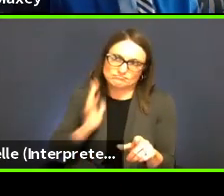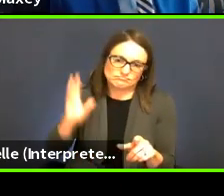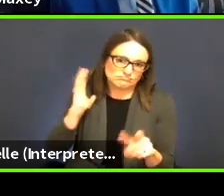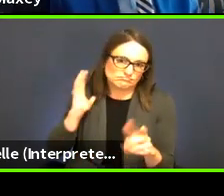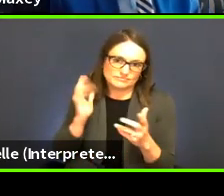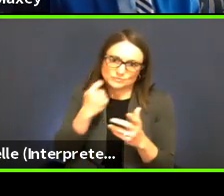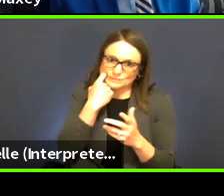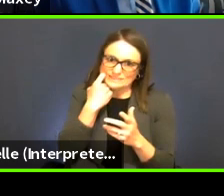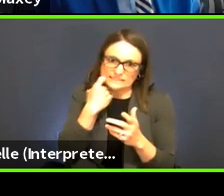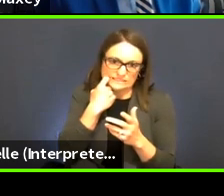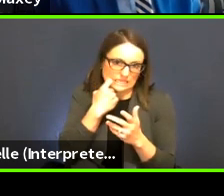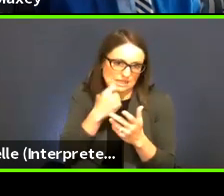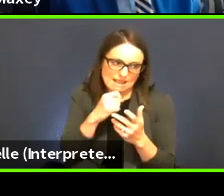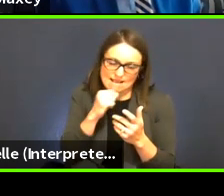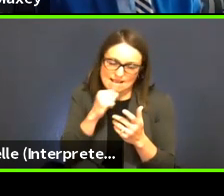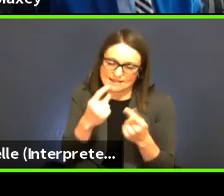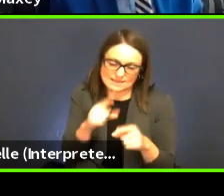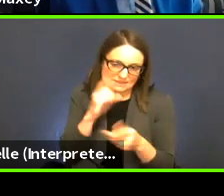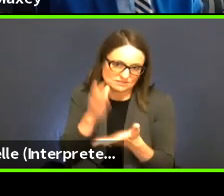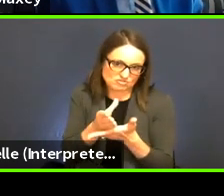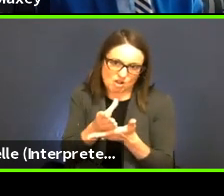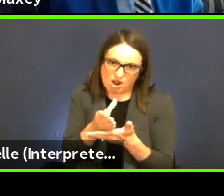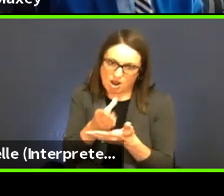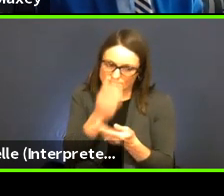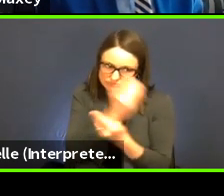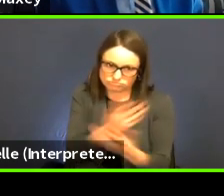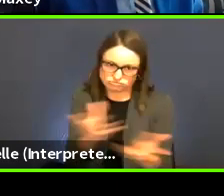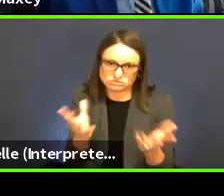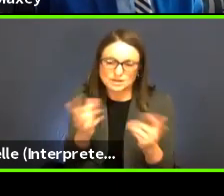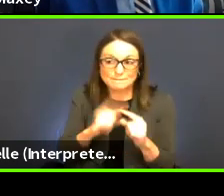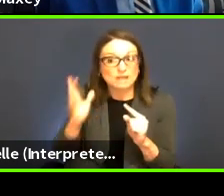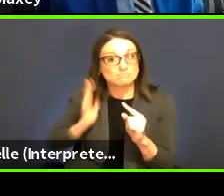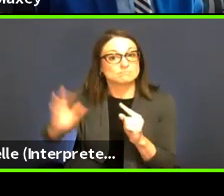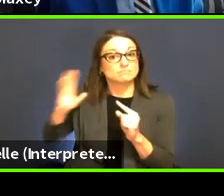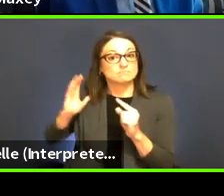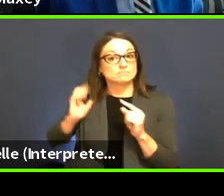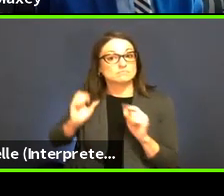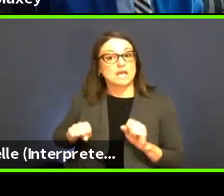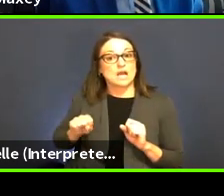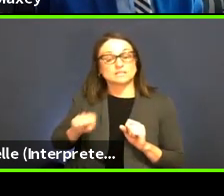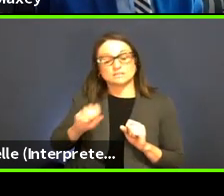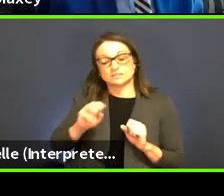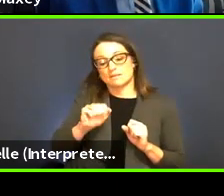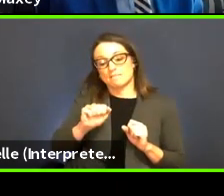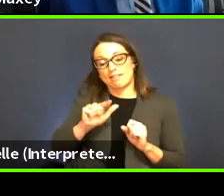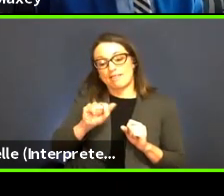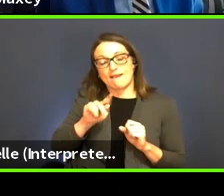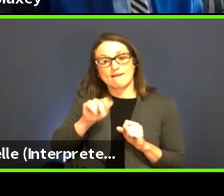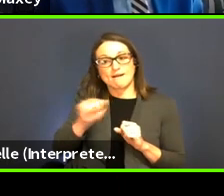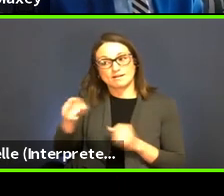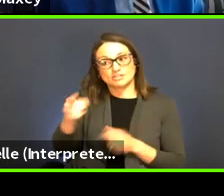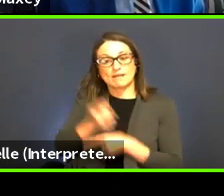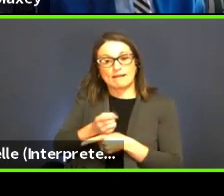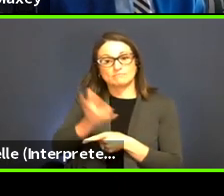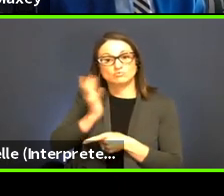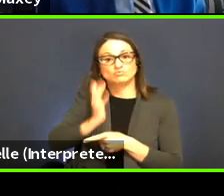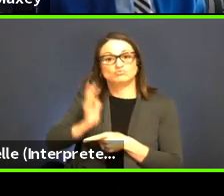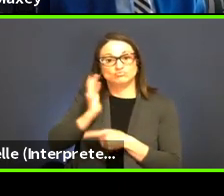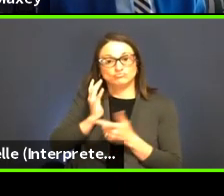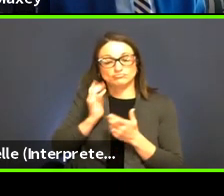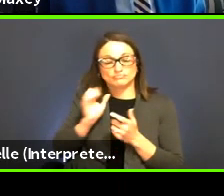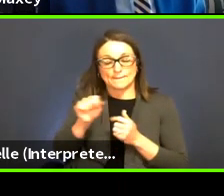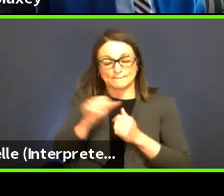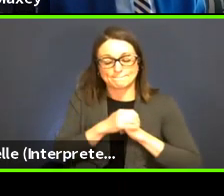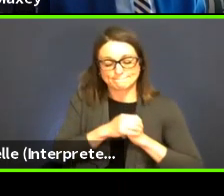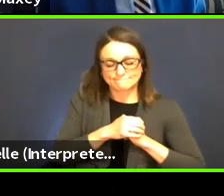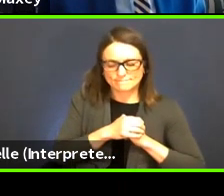in recent memory, but it used to happen that we gave the sort of advance notice that Malika is talking about. Well, we should